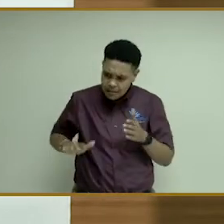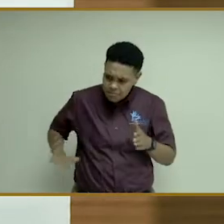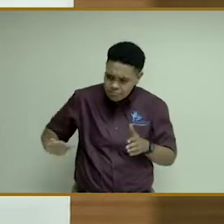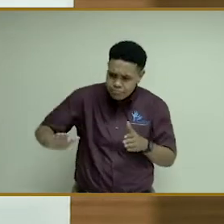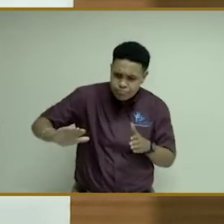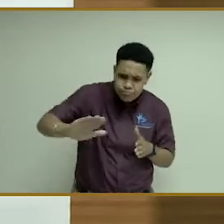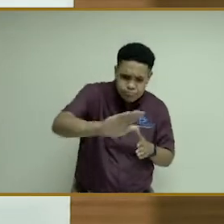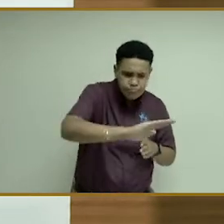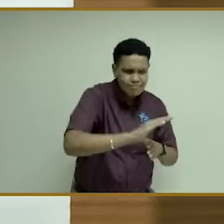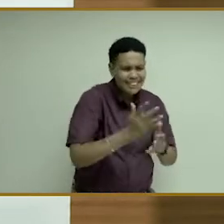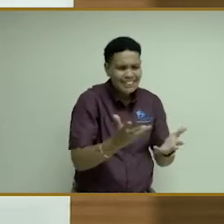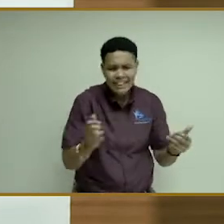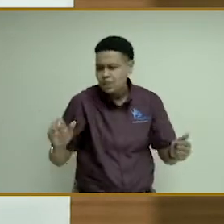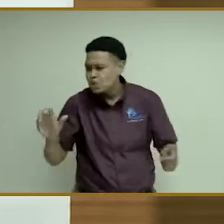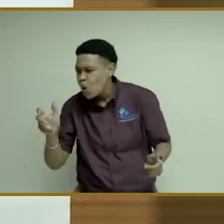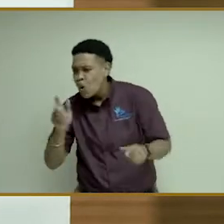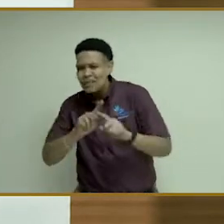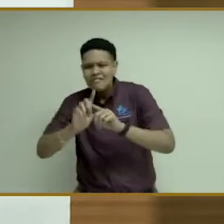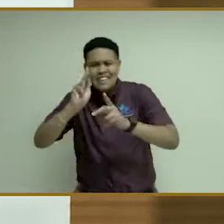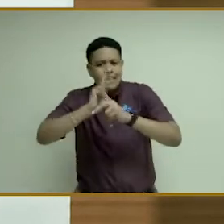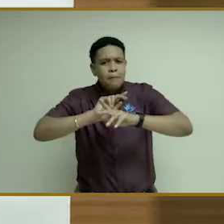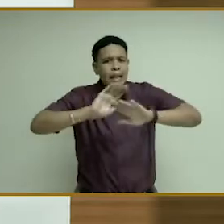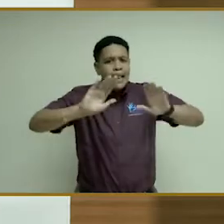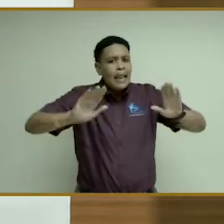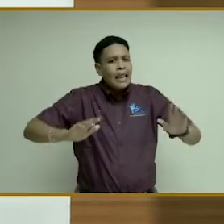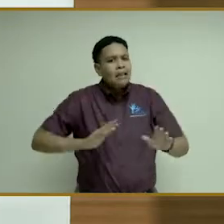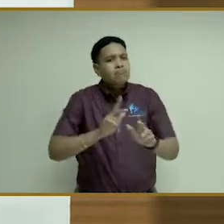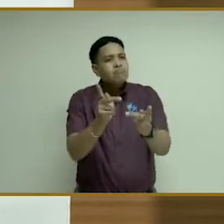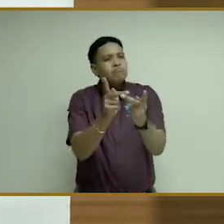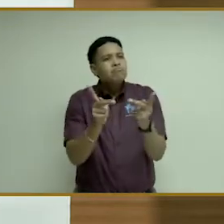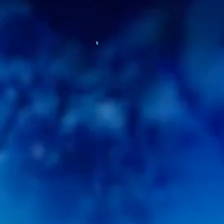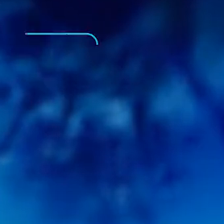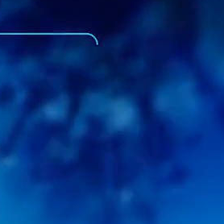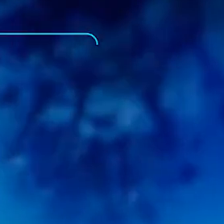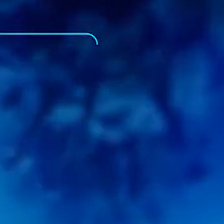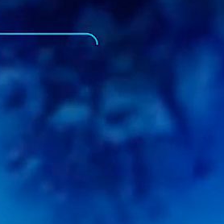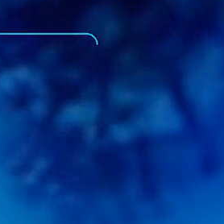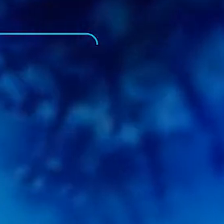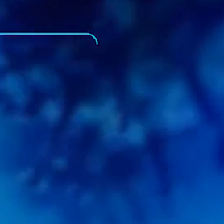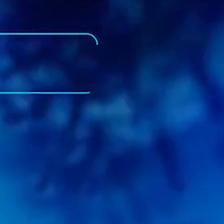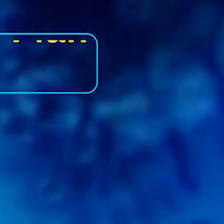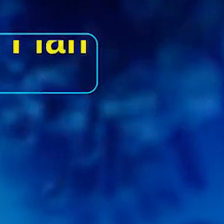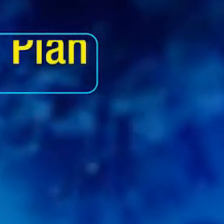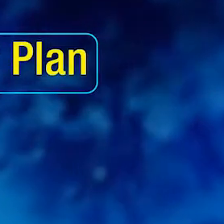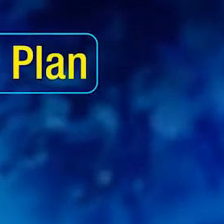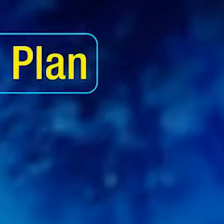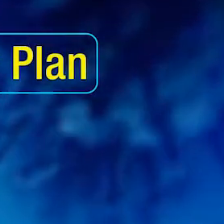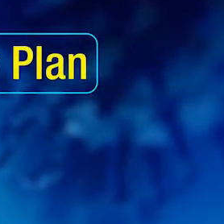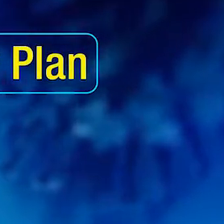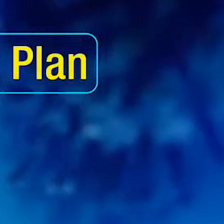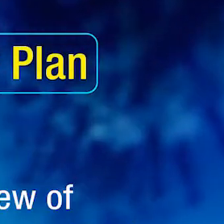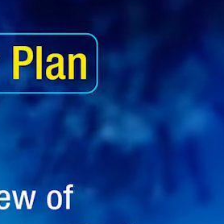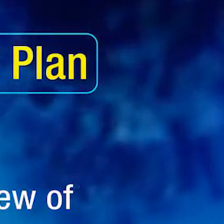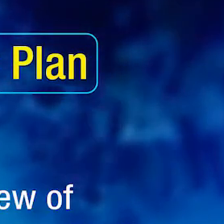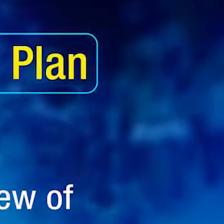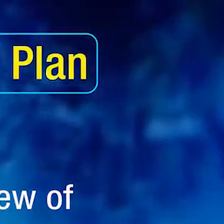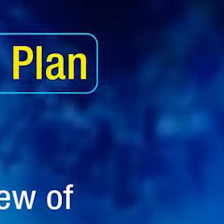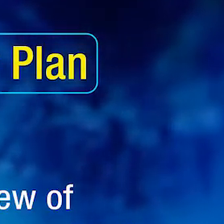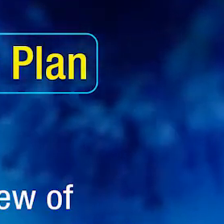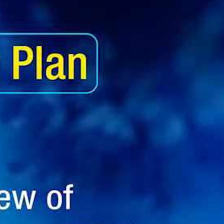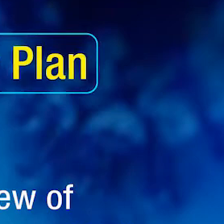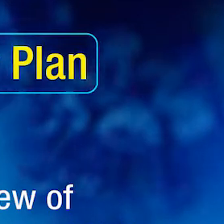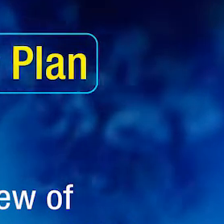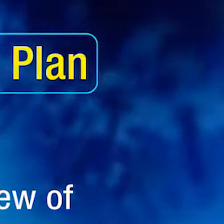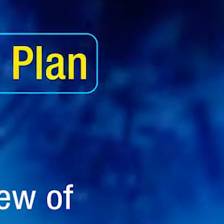this is going to be the new standard operating procedure. The new normal that we like to call it. The strategic